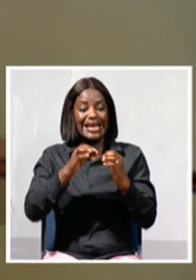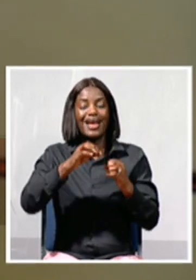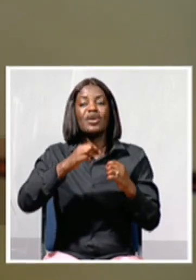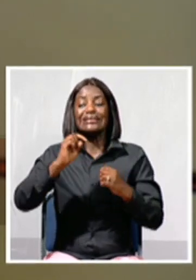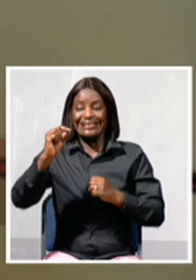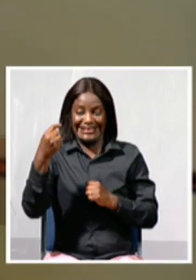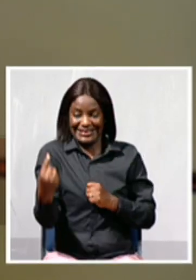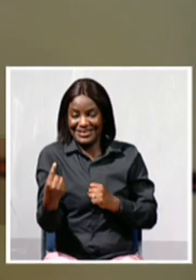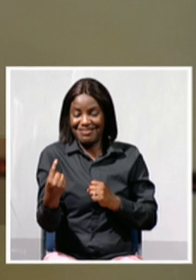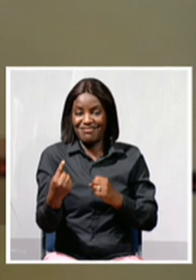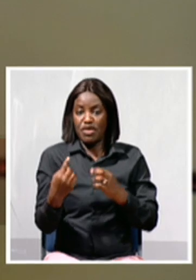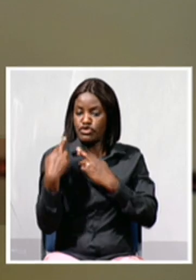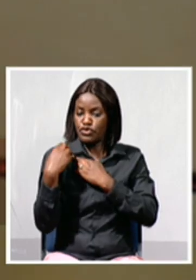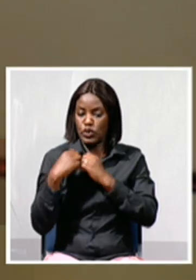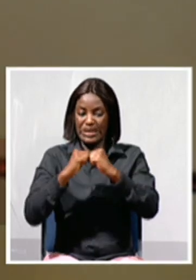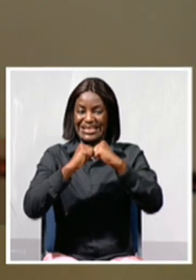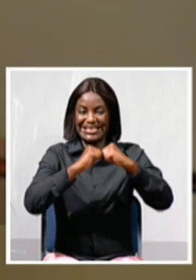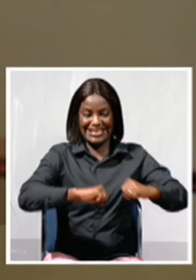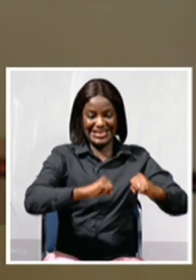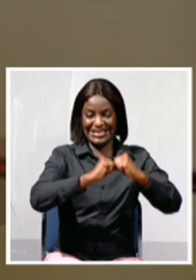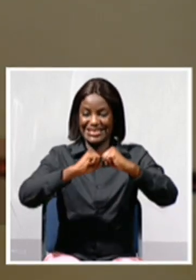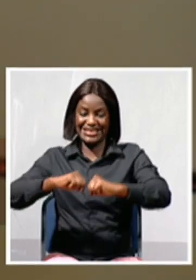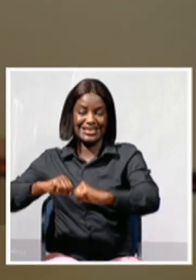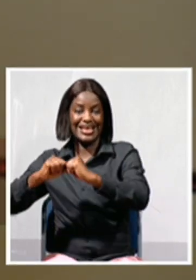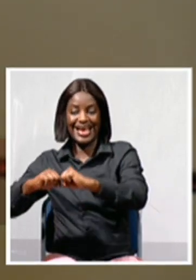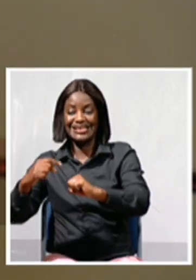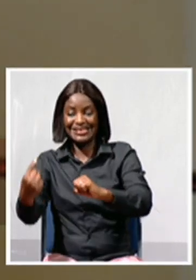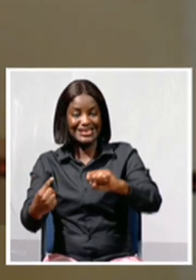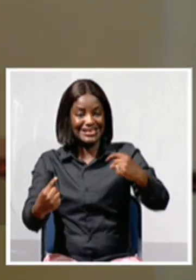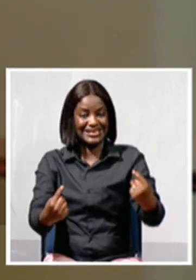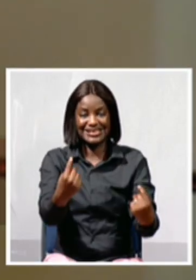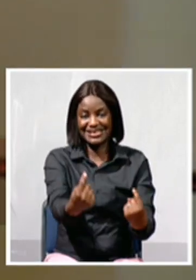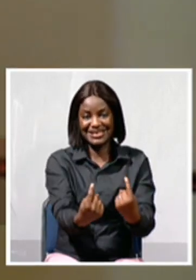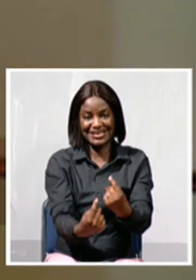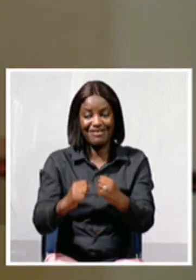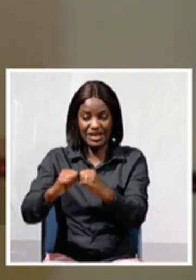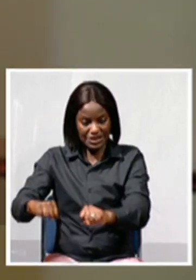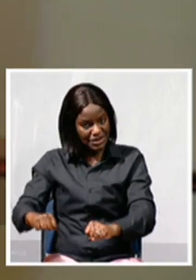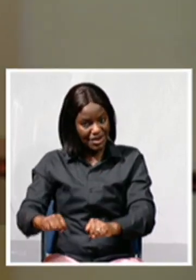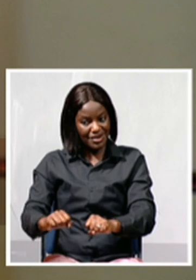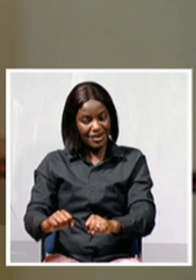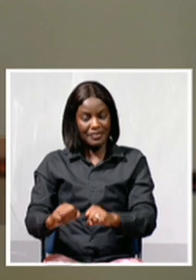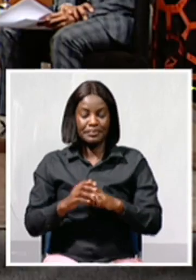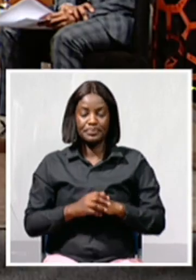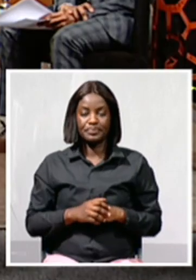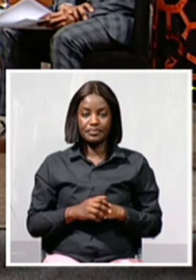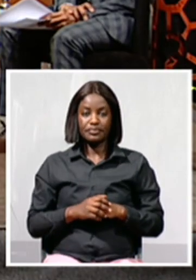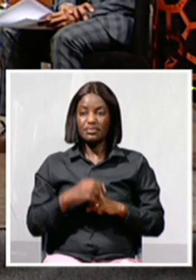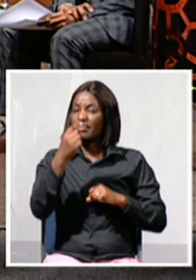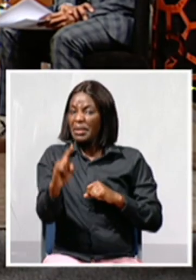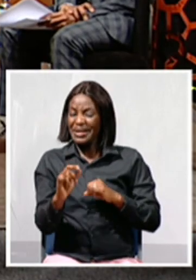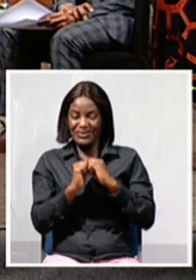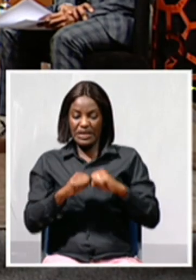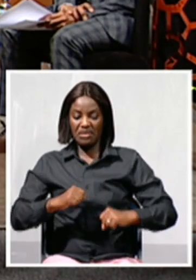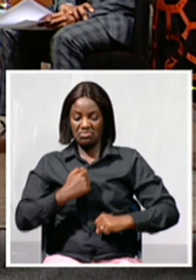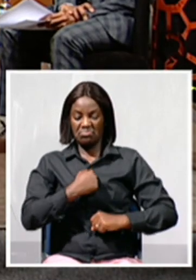you are not voting, the others will decide for you. There must be someone out there that you